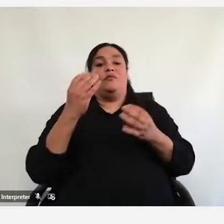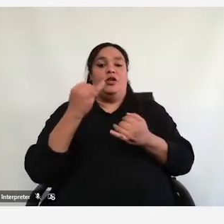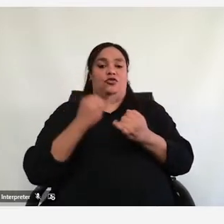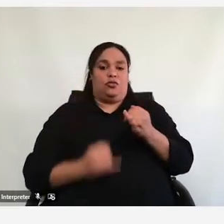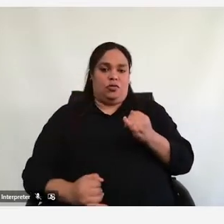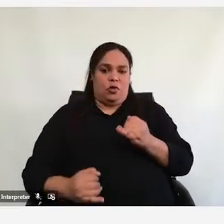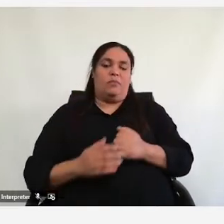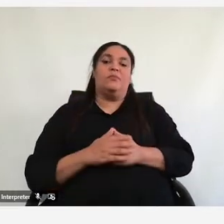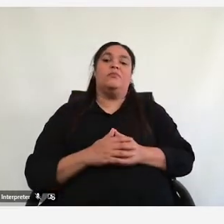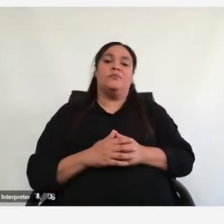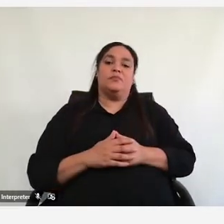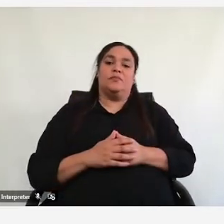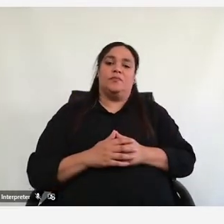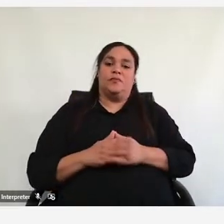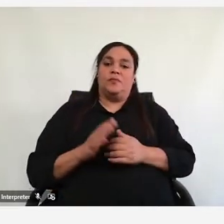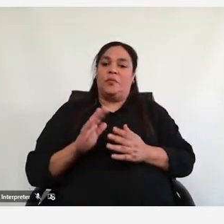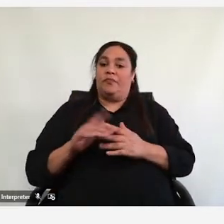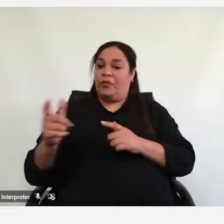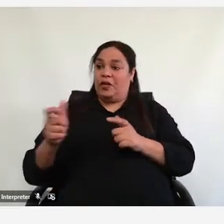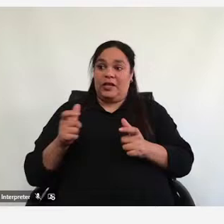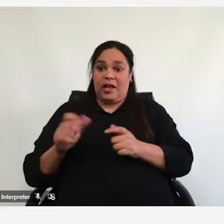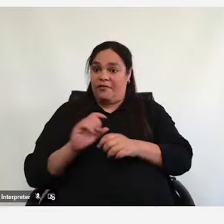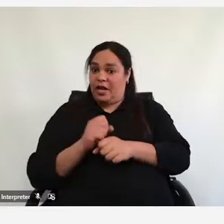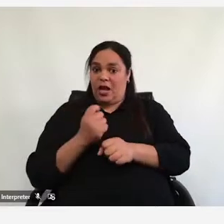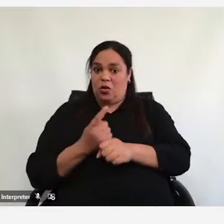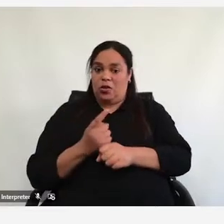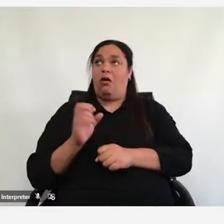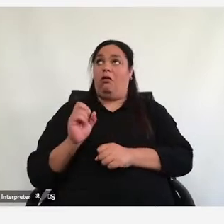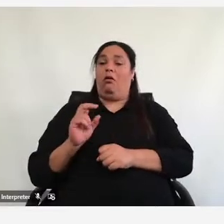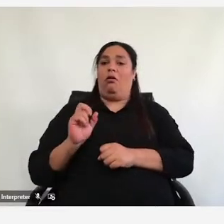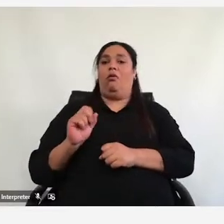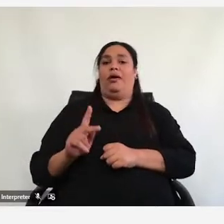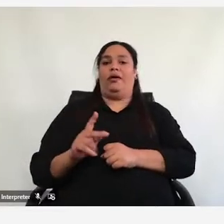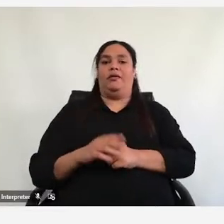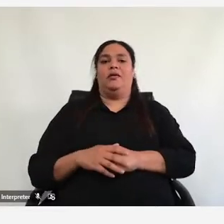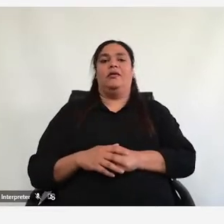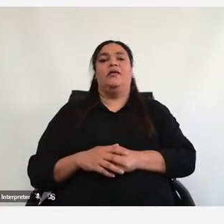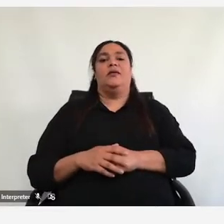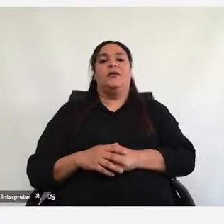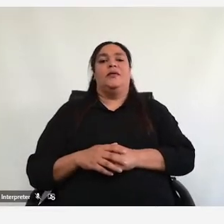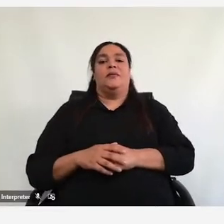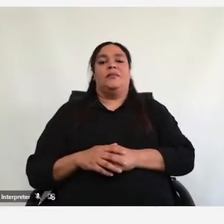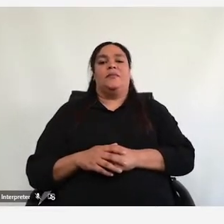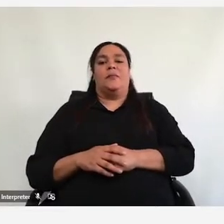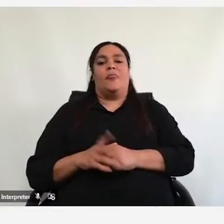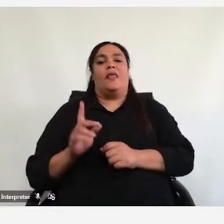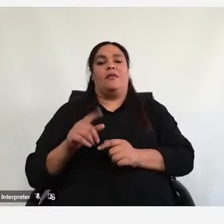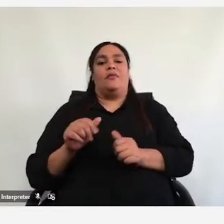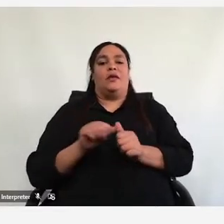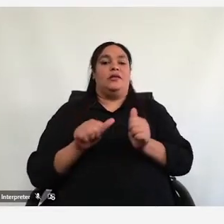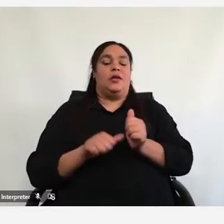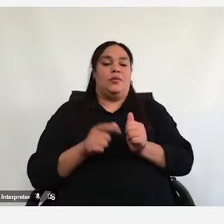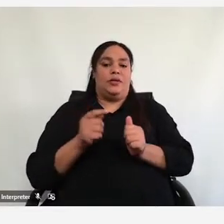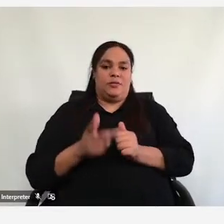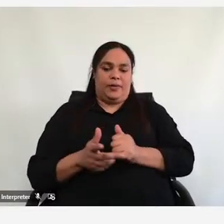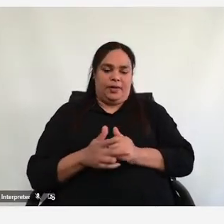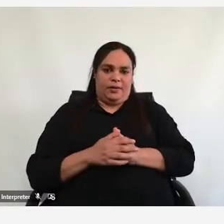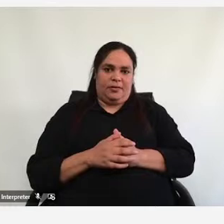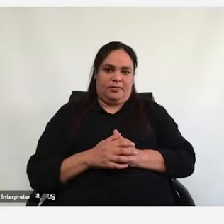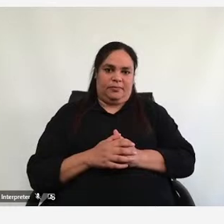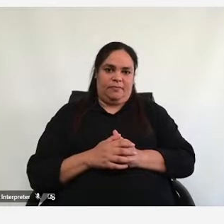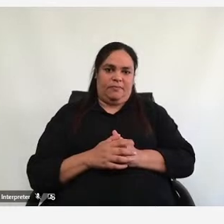terms of, govern julle nie Gauteng nie. Oh, okay. And then, Deputy Speaker.